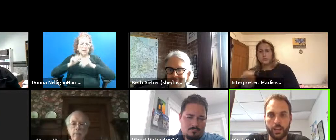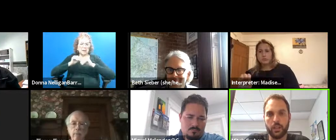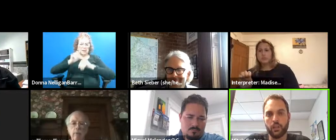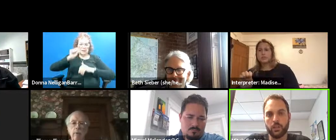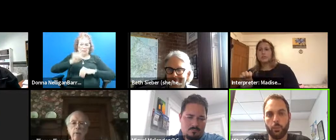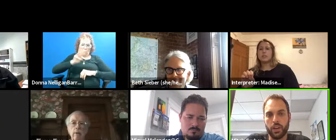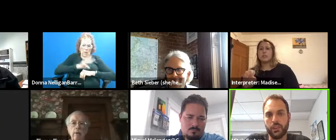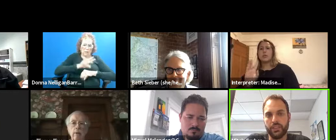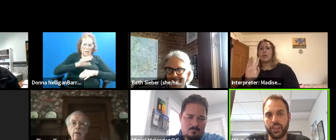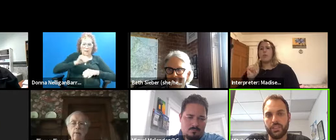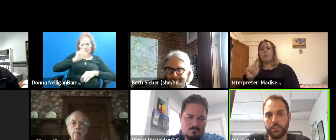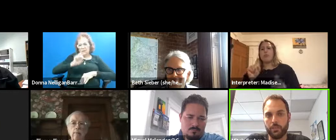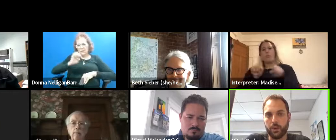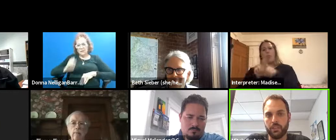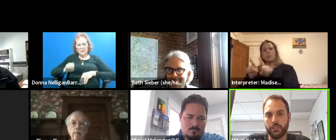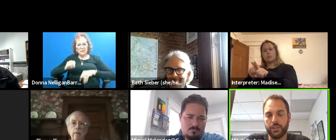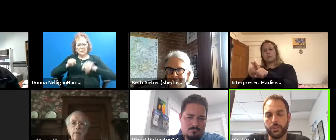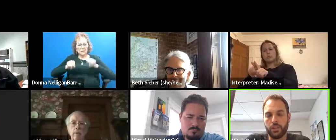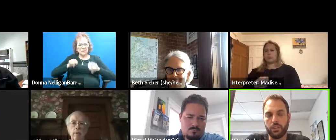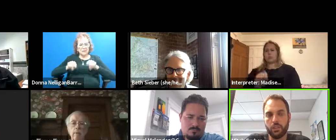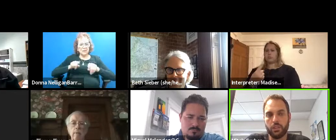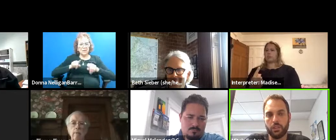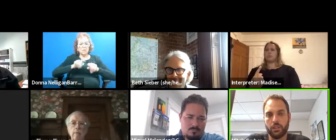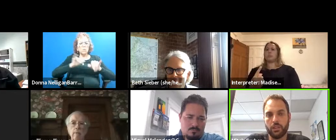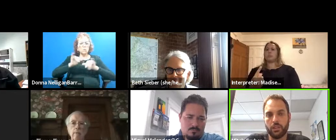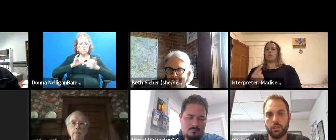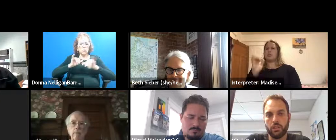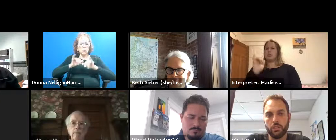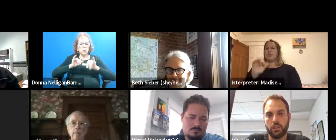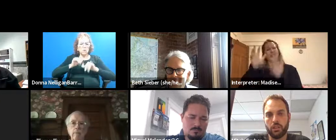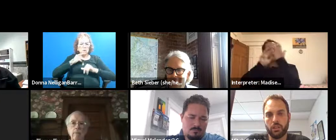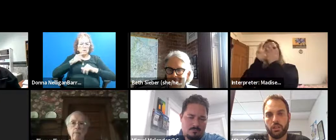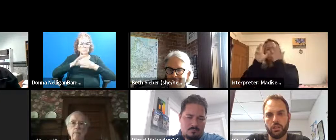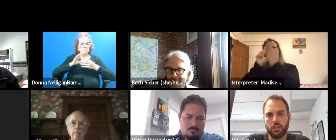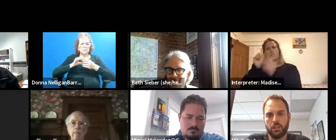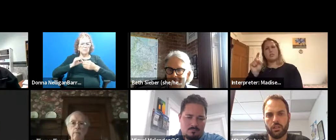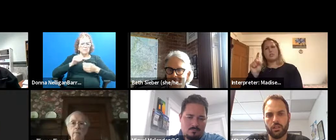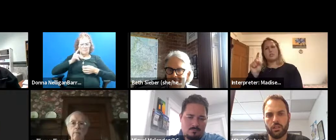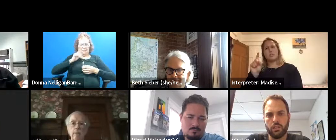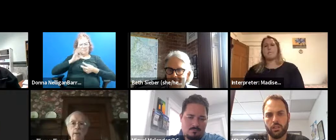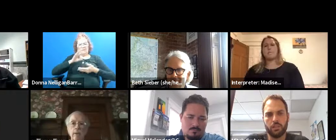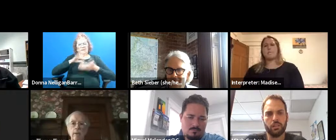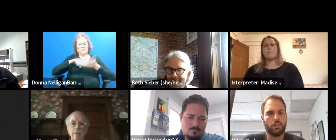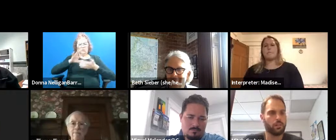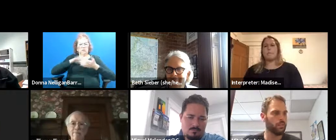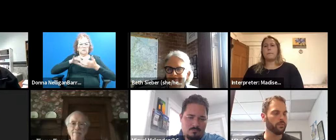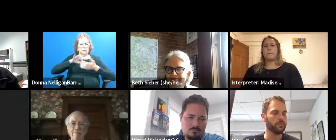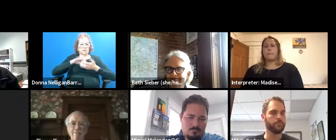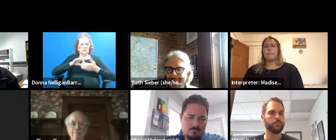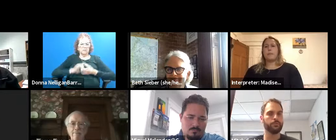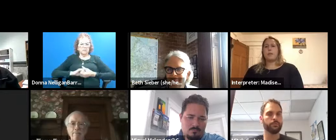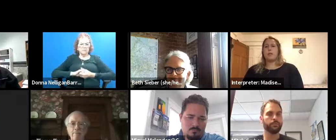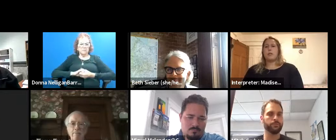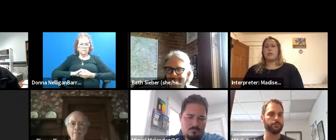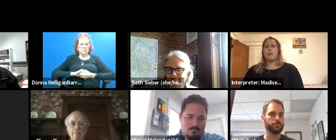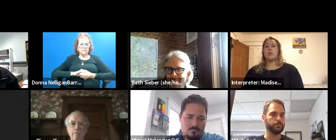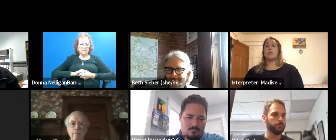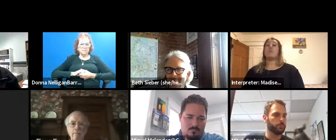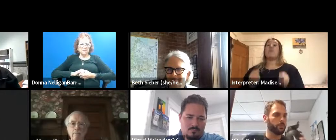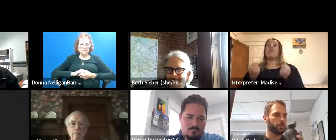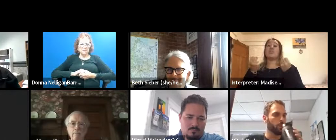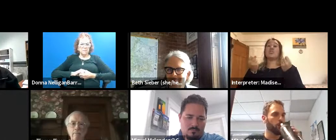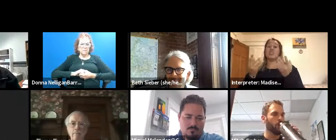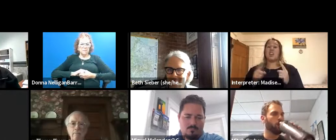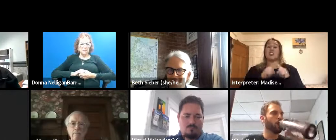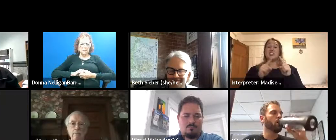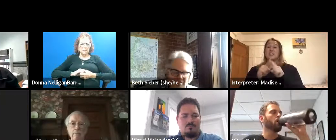south one. So I'm wondering if that's ever a point of confusion. Well, I think find that there's, go ahead. I was going to say there's many points of confusion.